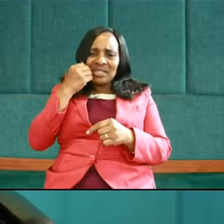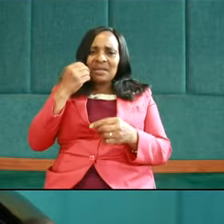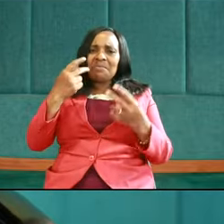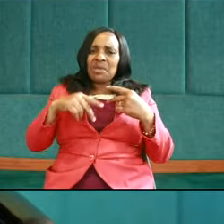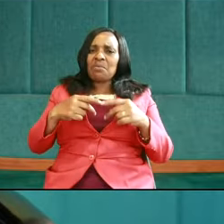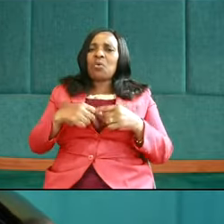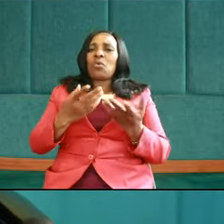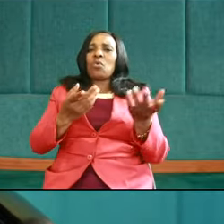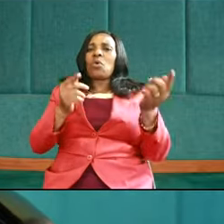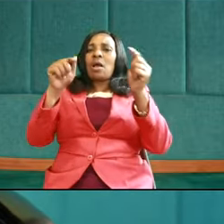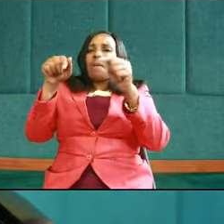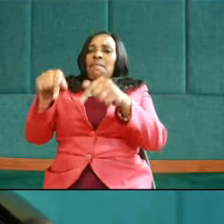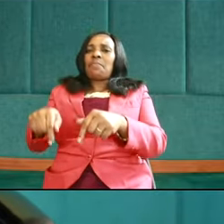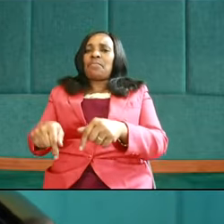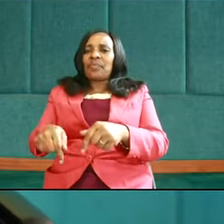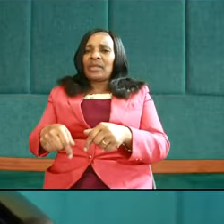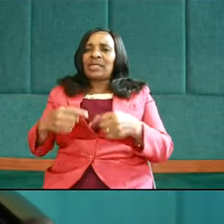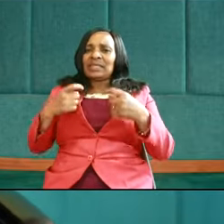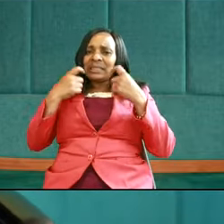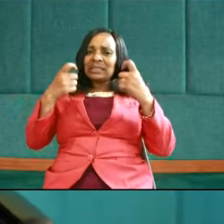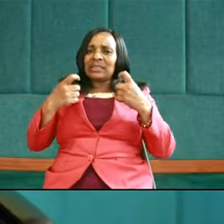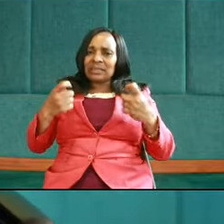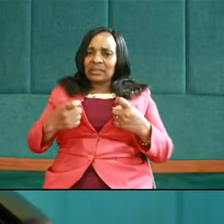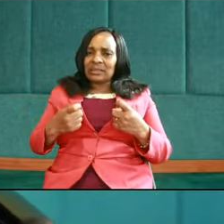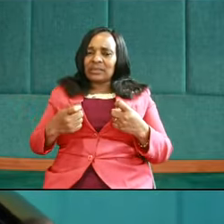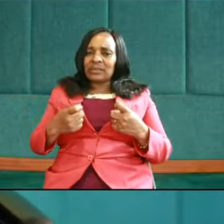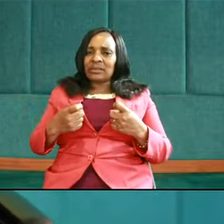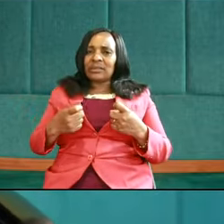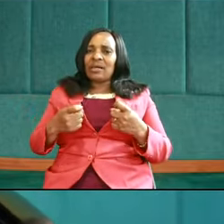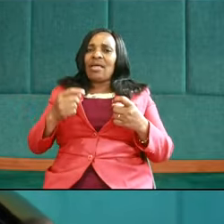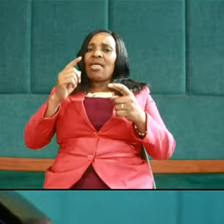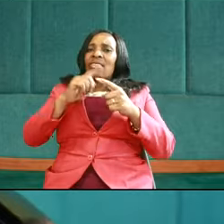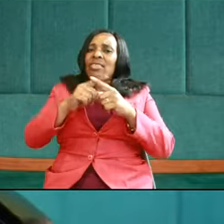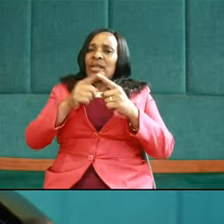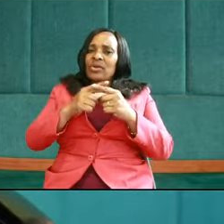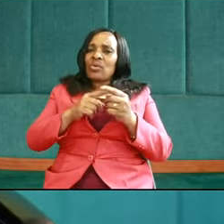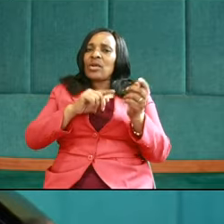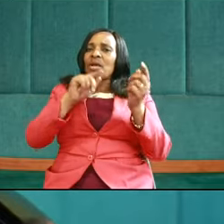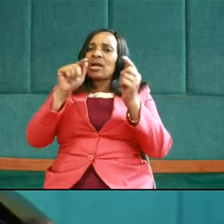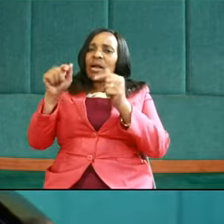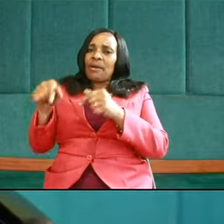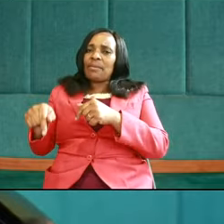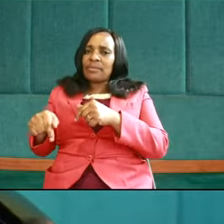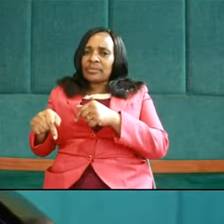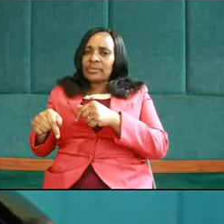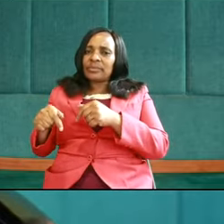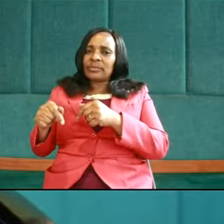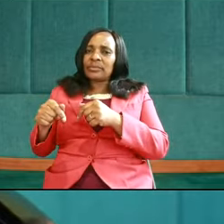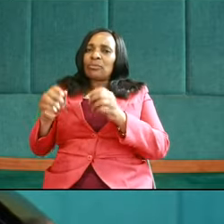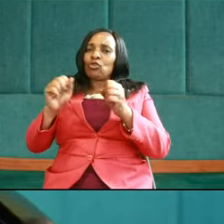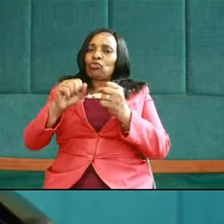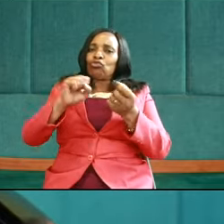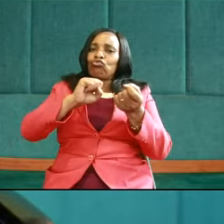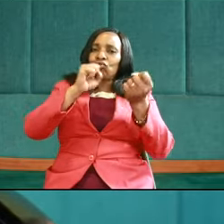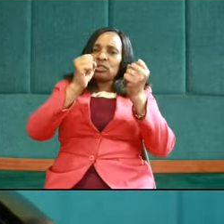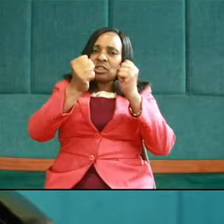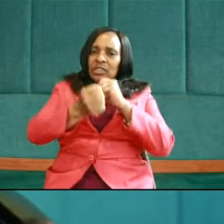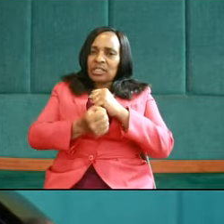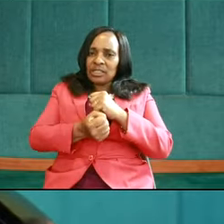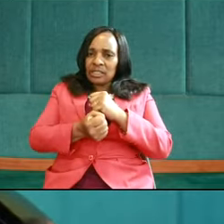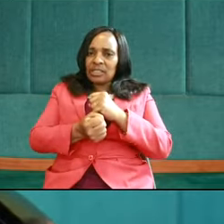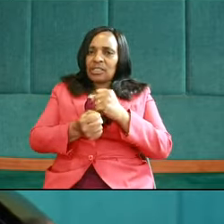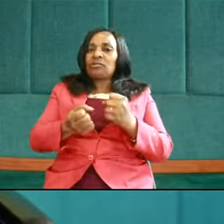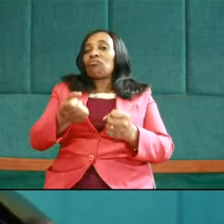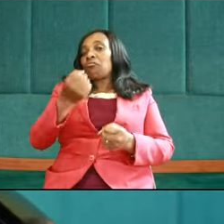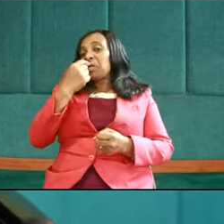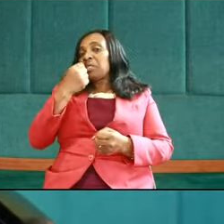sick, and we are sick with a syndrome. And as a result, we are coming to be changed, to be given